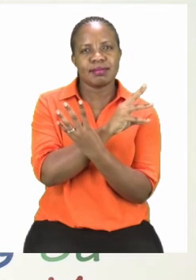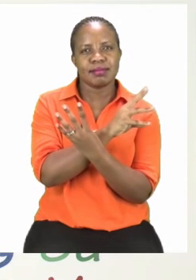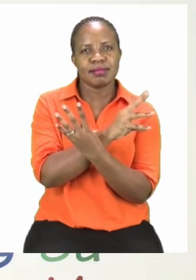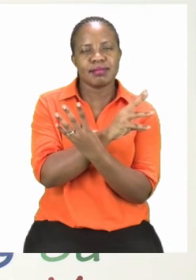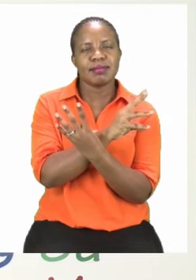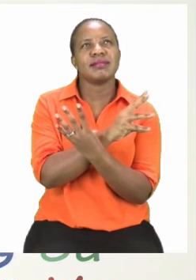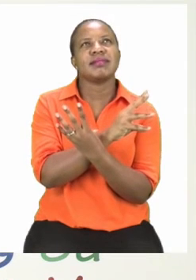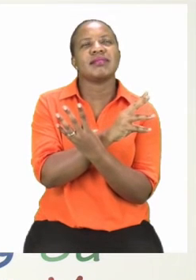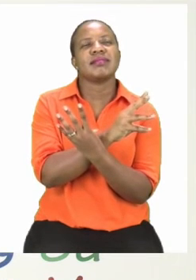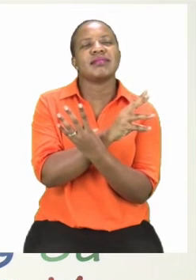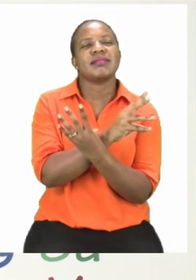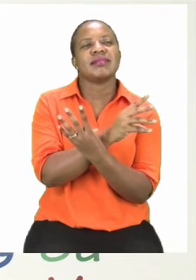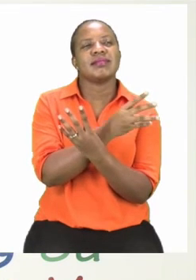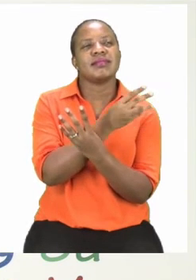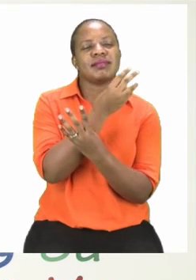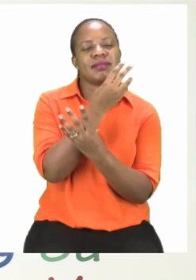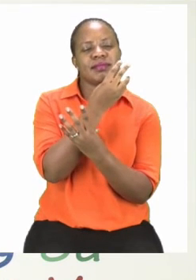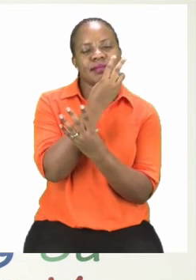35,